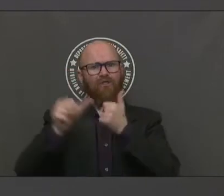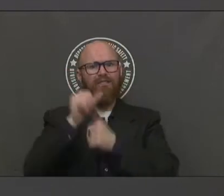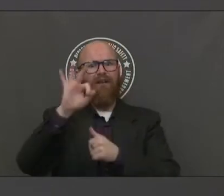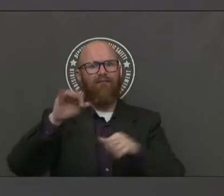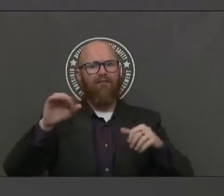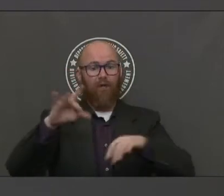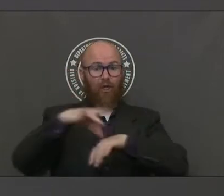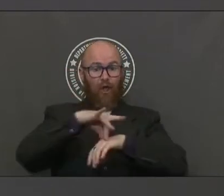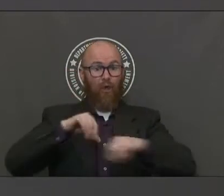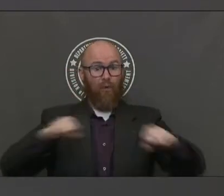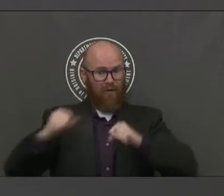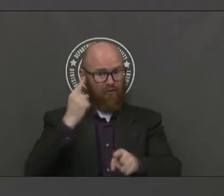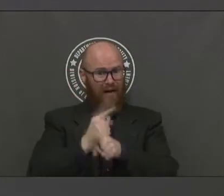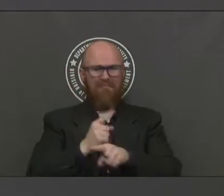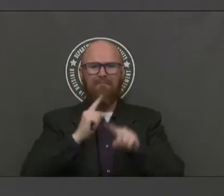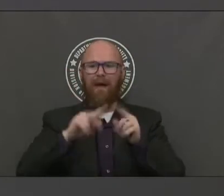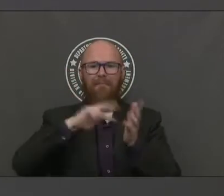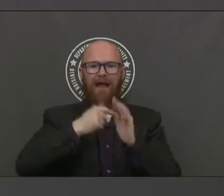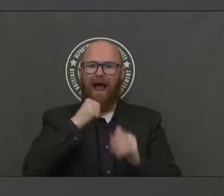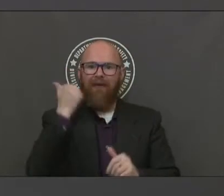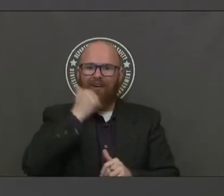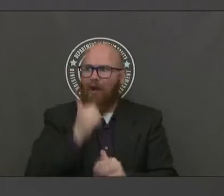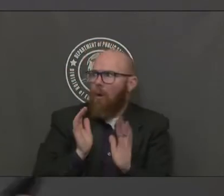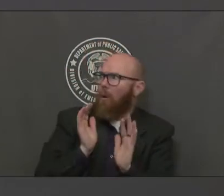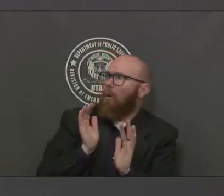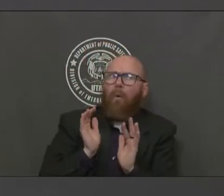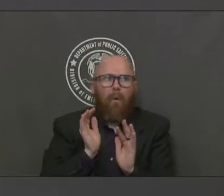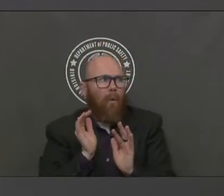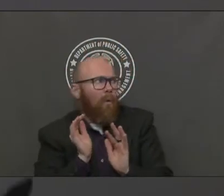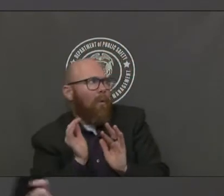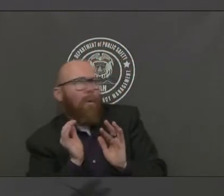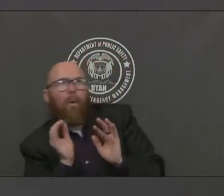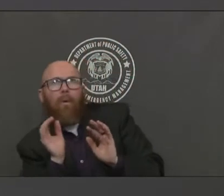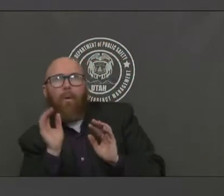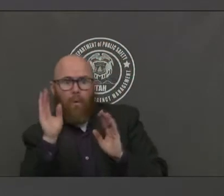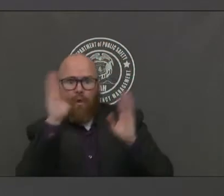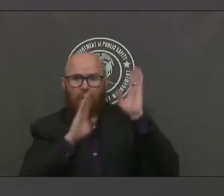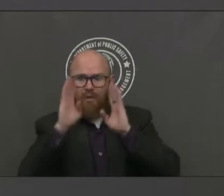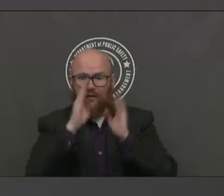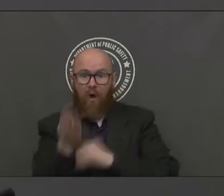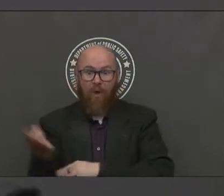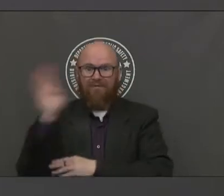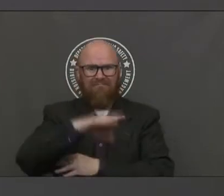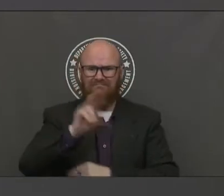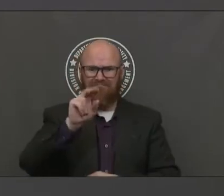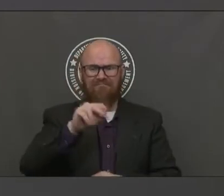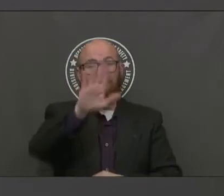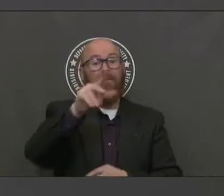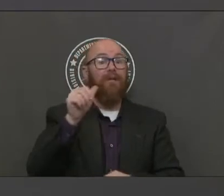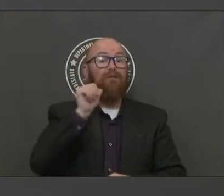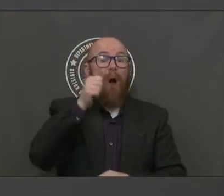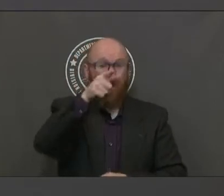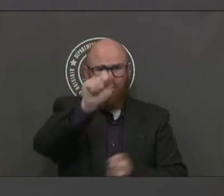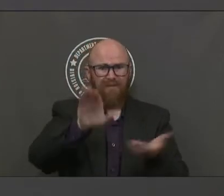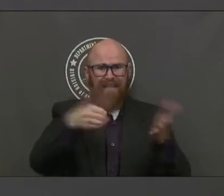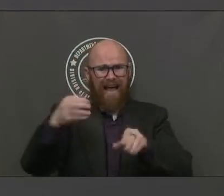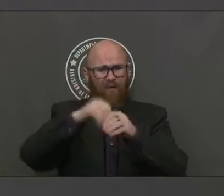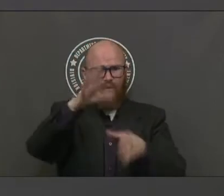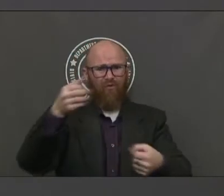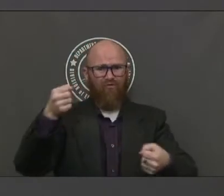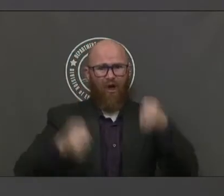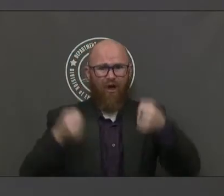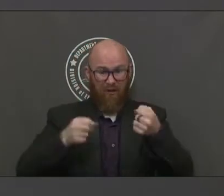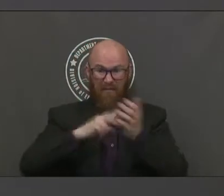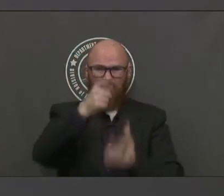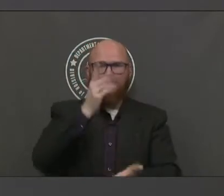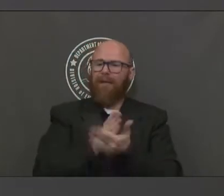desk because there could be an earthquake, right? I could wreck in the car tomorrow, but I'm still going to drive. At some